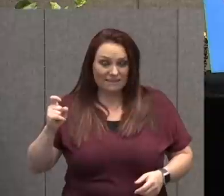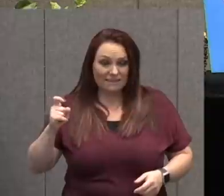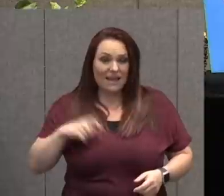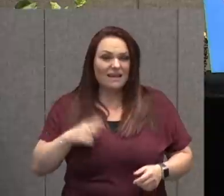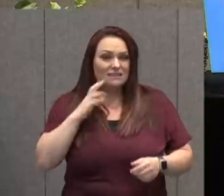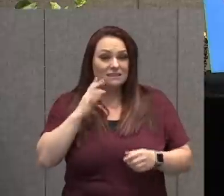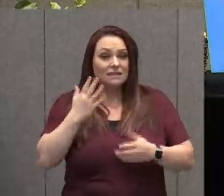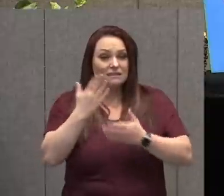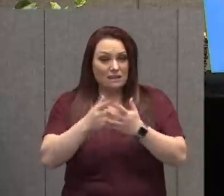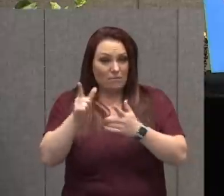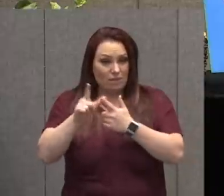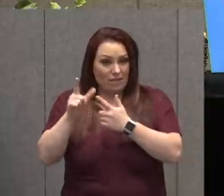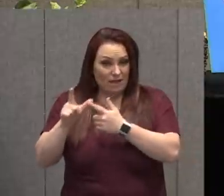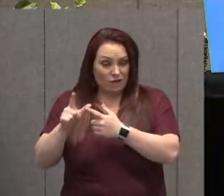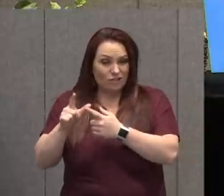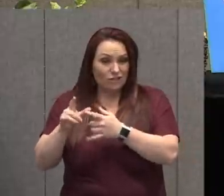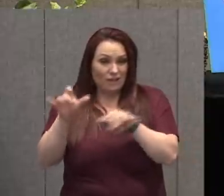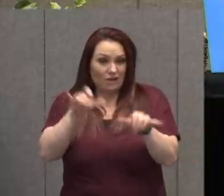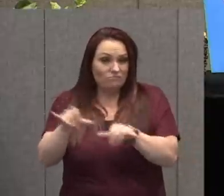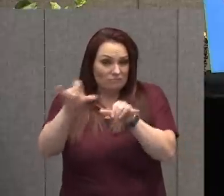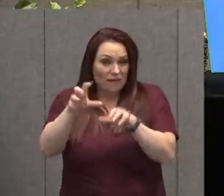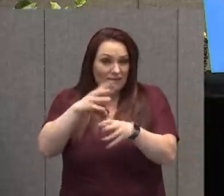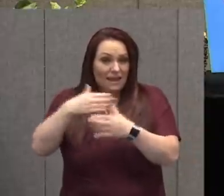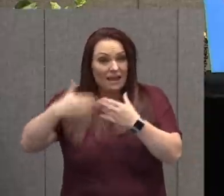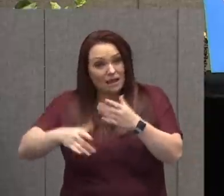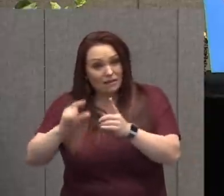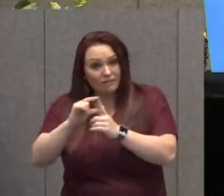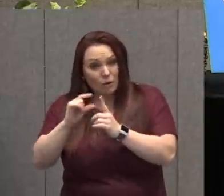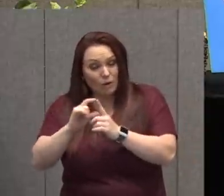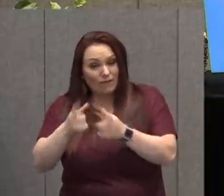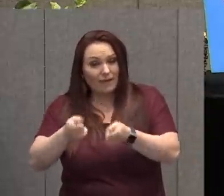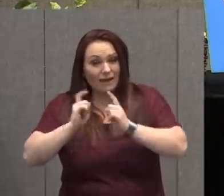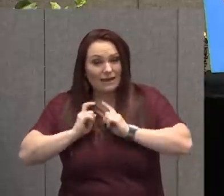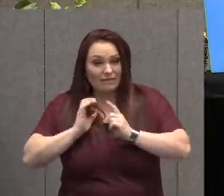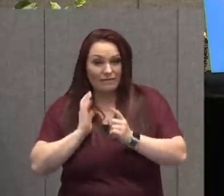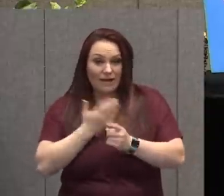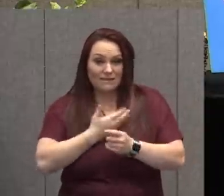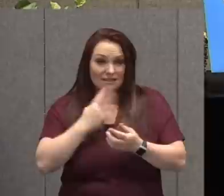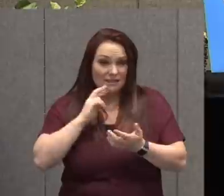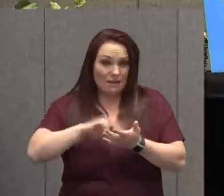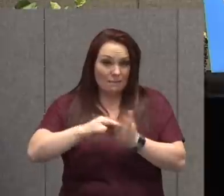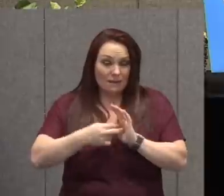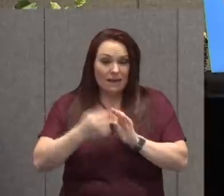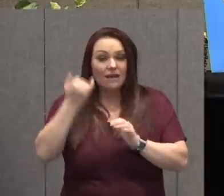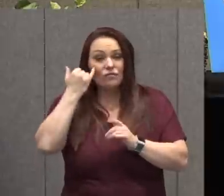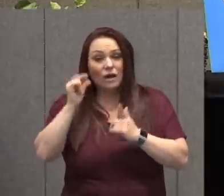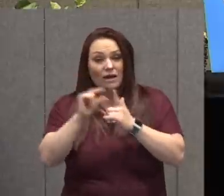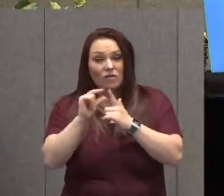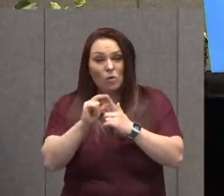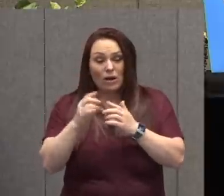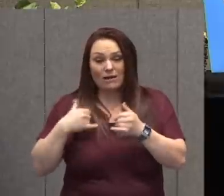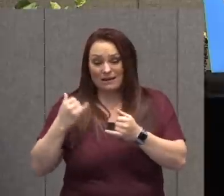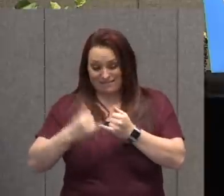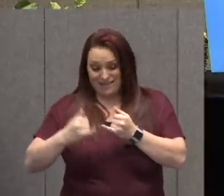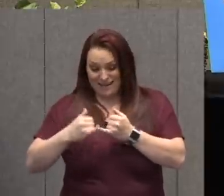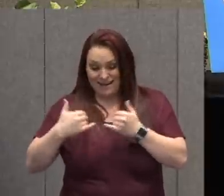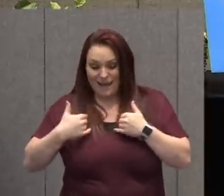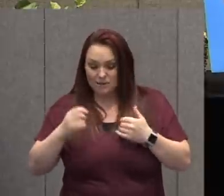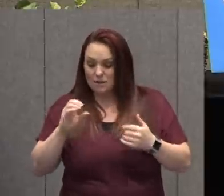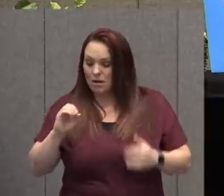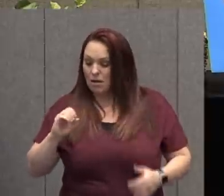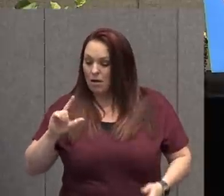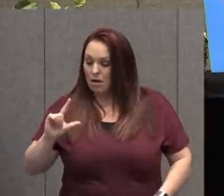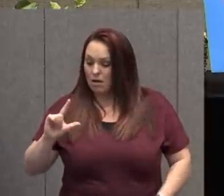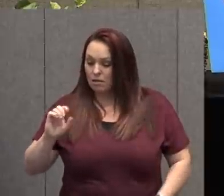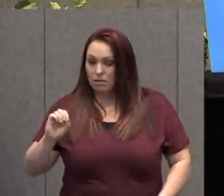meaning. If we have a word followed by ologist, that gives us a clue that that's